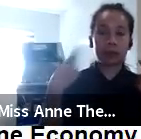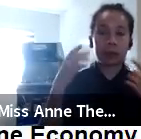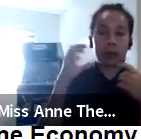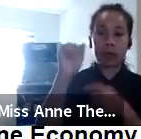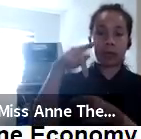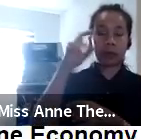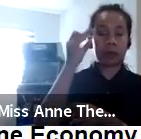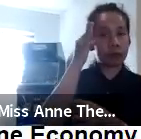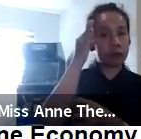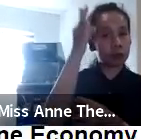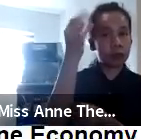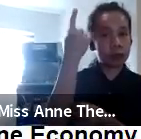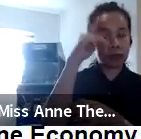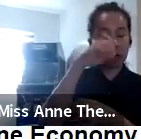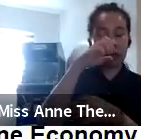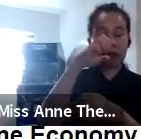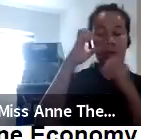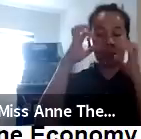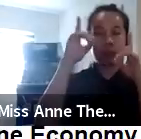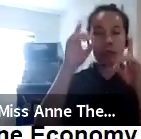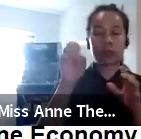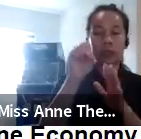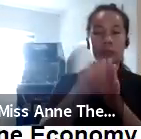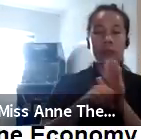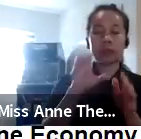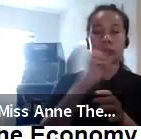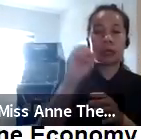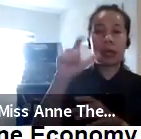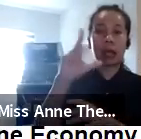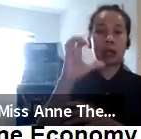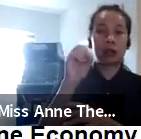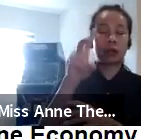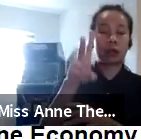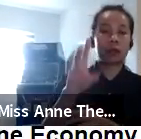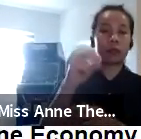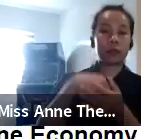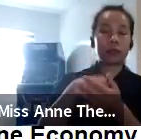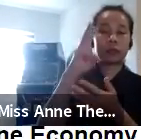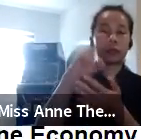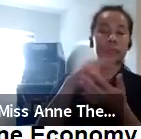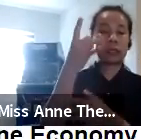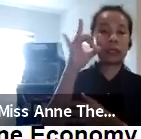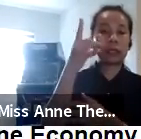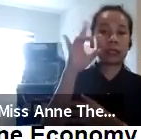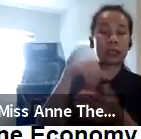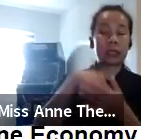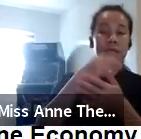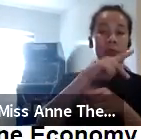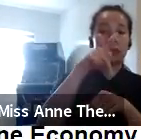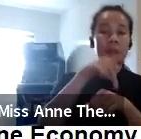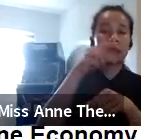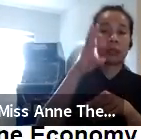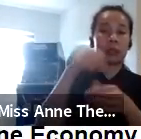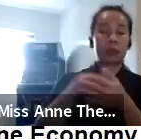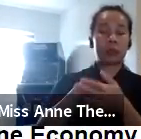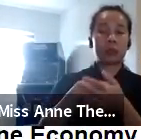Forum and the ALCOB International Conference in 2018 in the Philippines. And it was done in Conrad